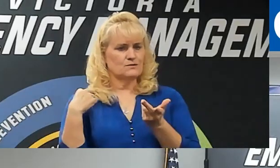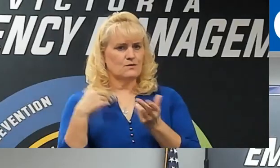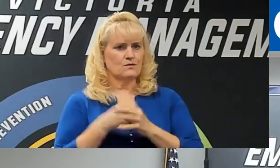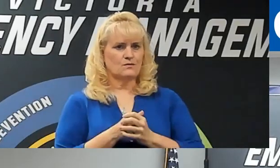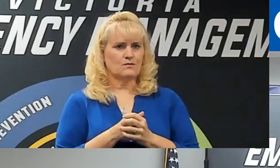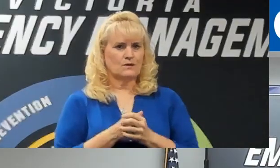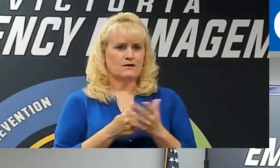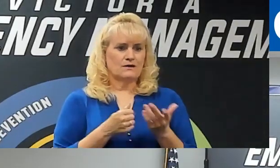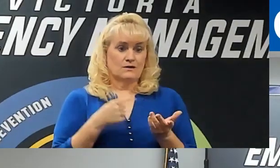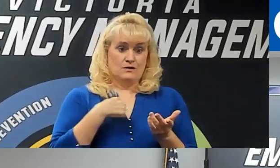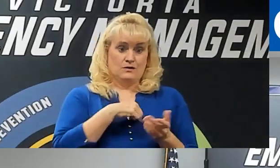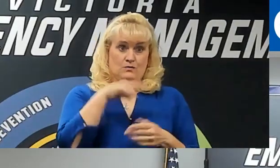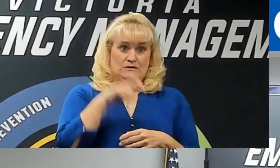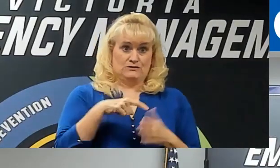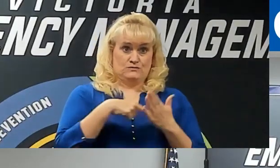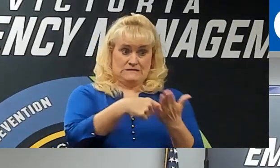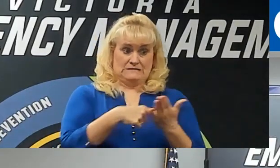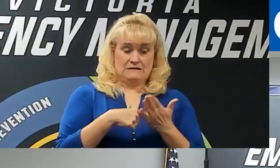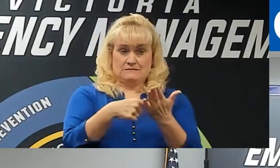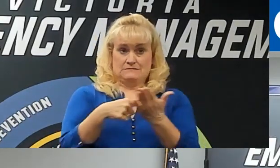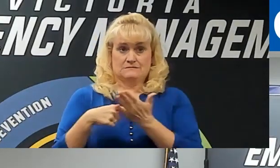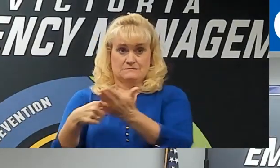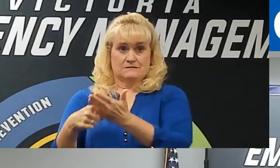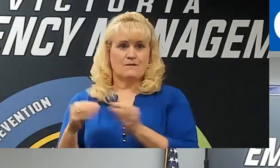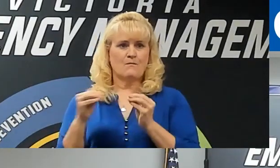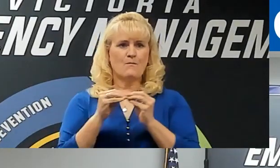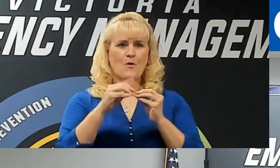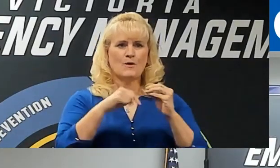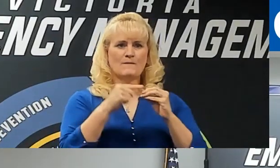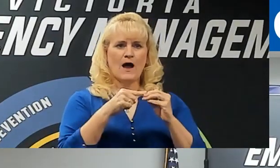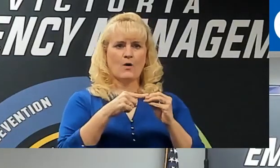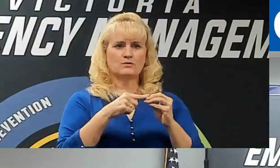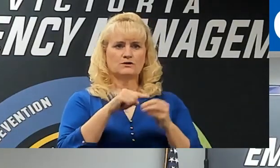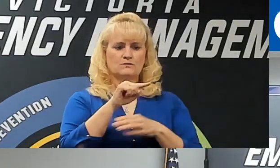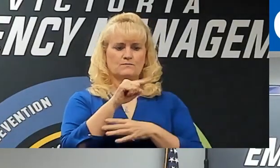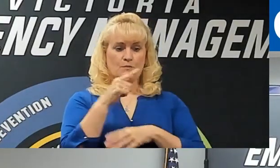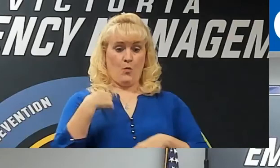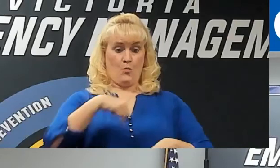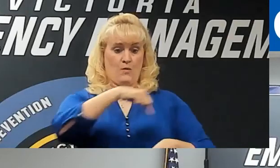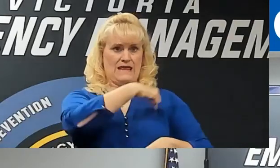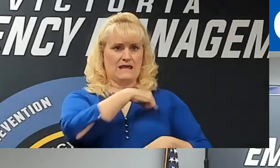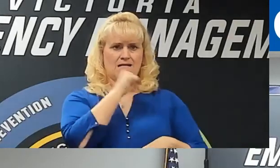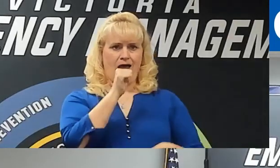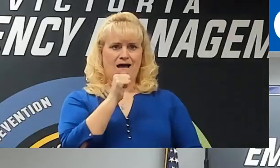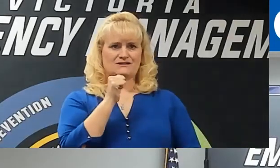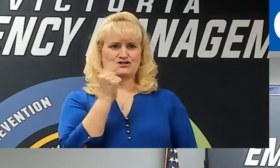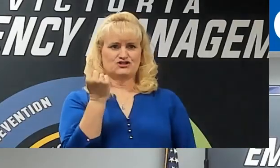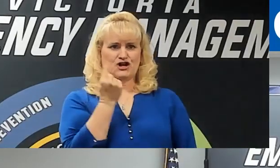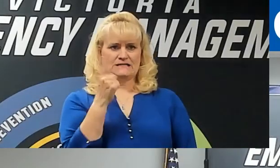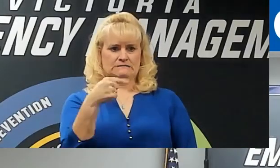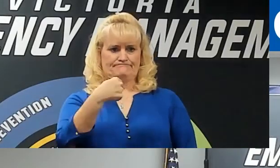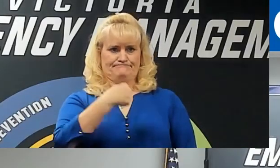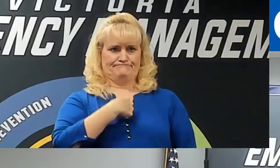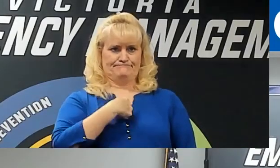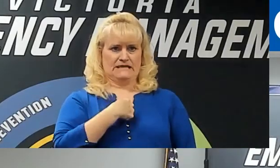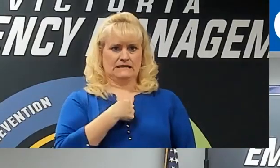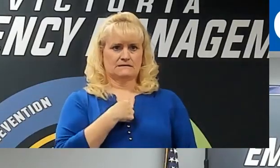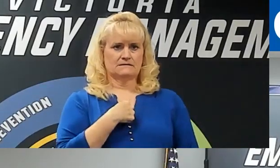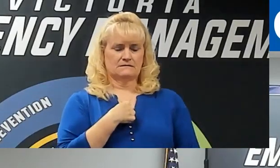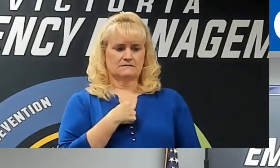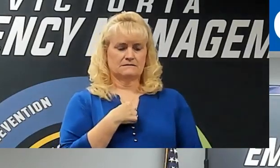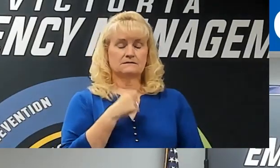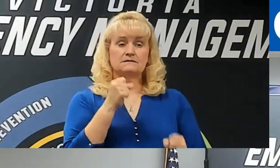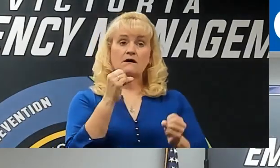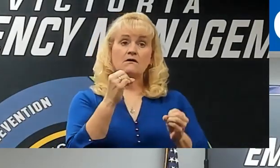we need to start talking more about we. And the last thing I will say is the city